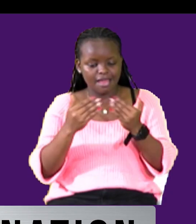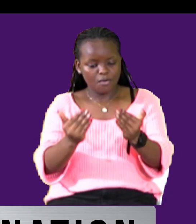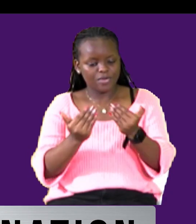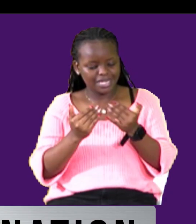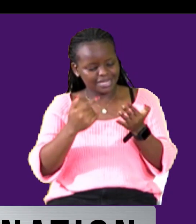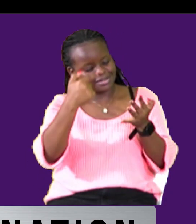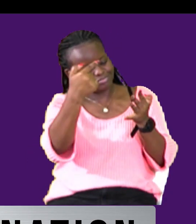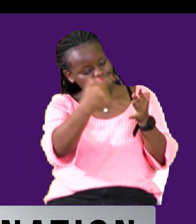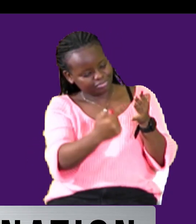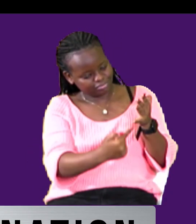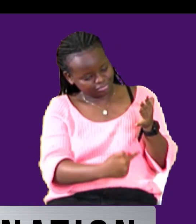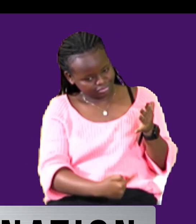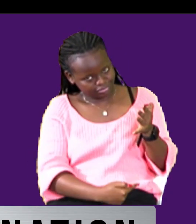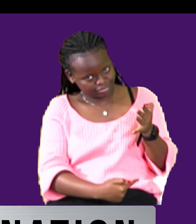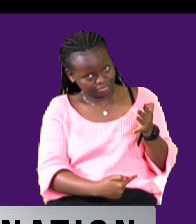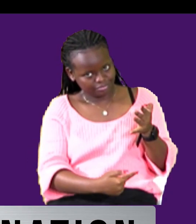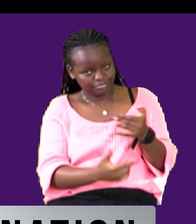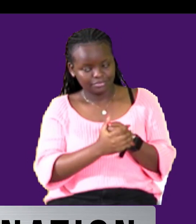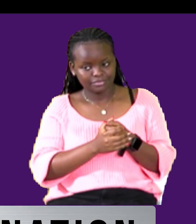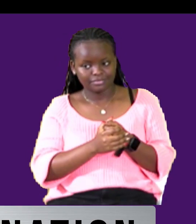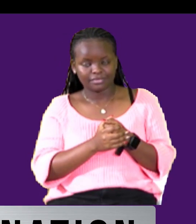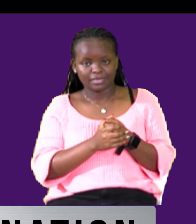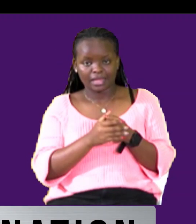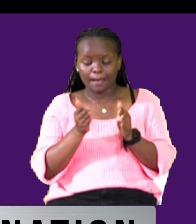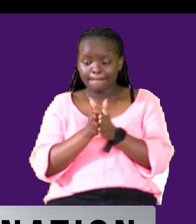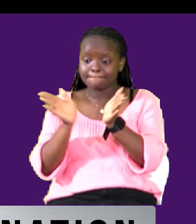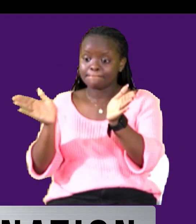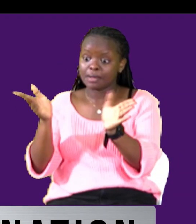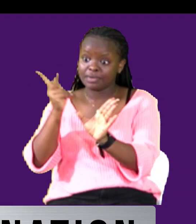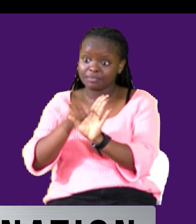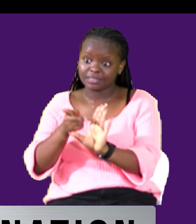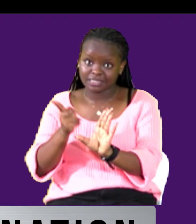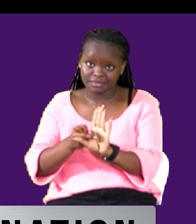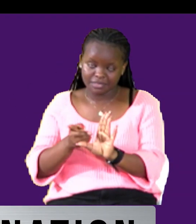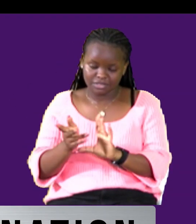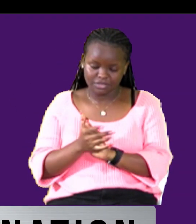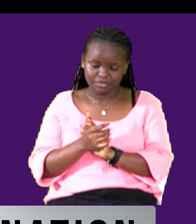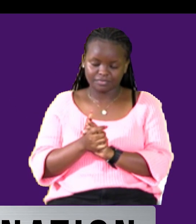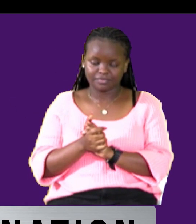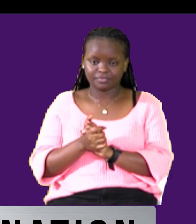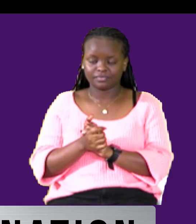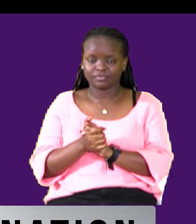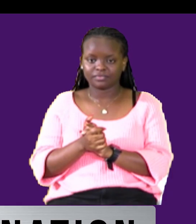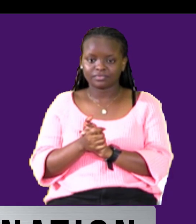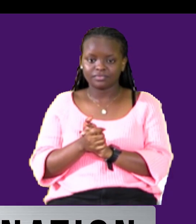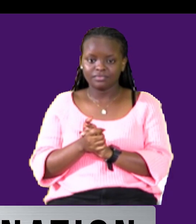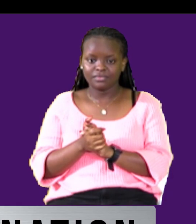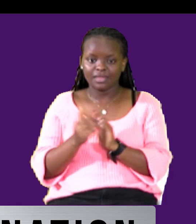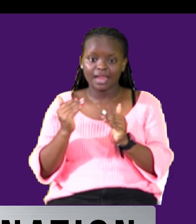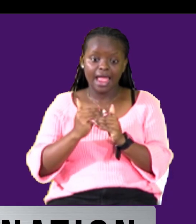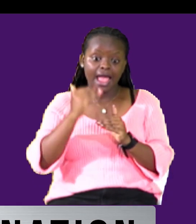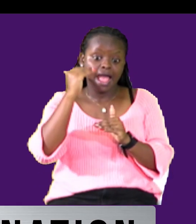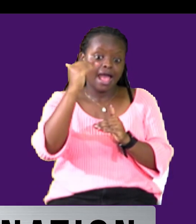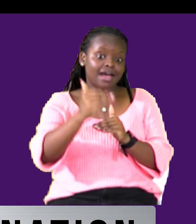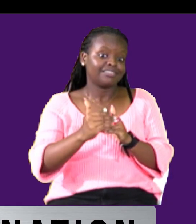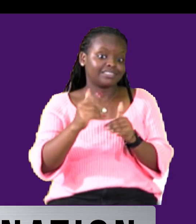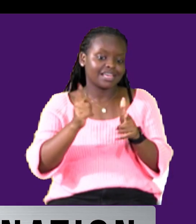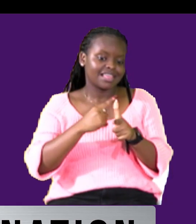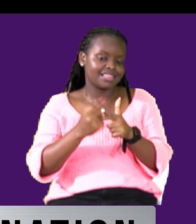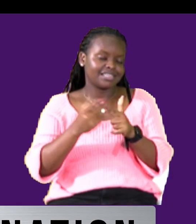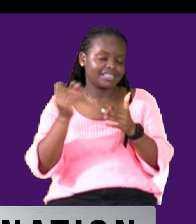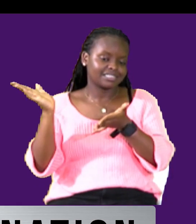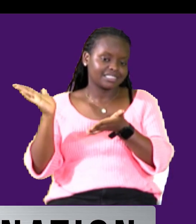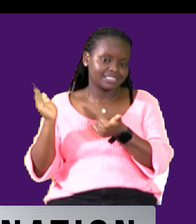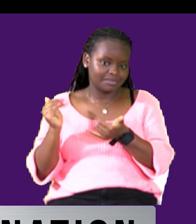5. That's an angle of public participation. And precisely the point. Right. So then after that, it is expected that